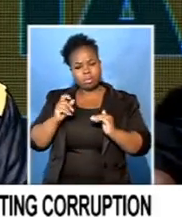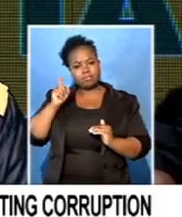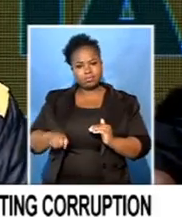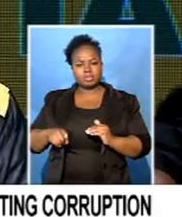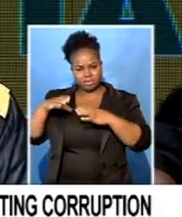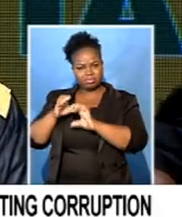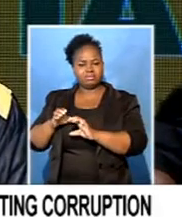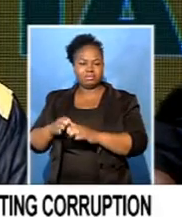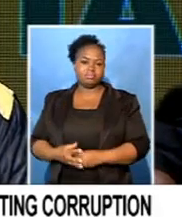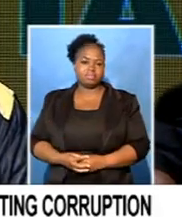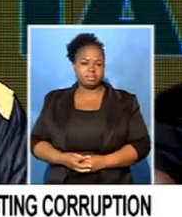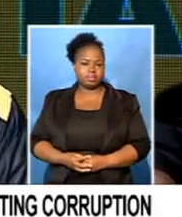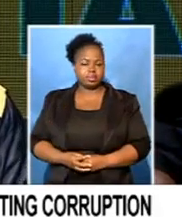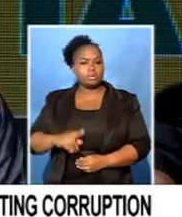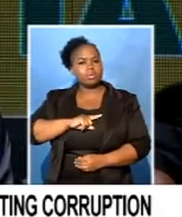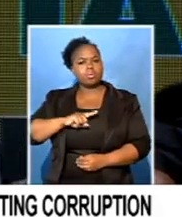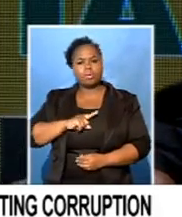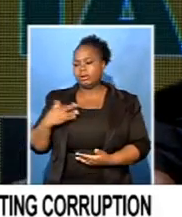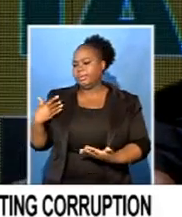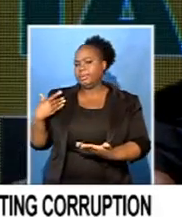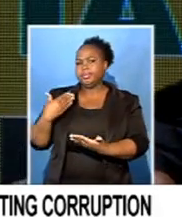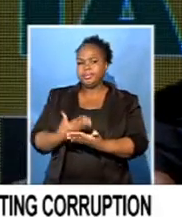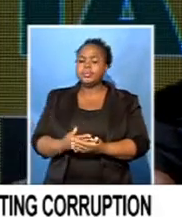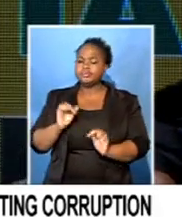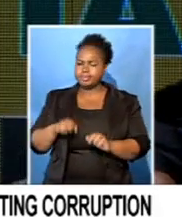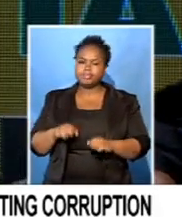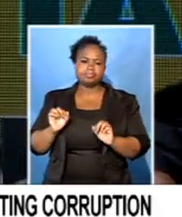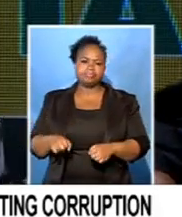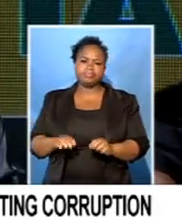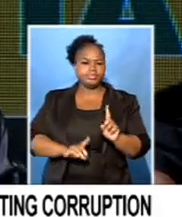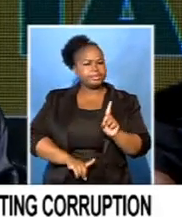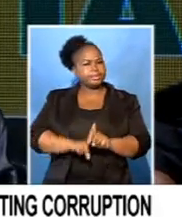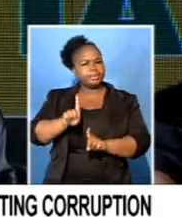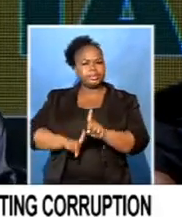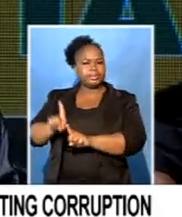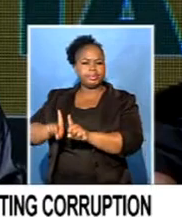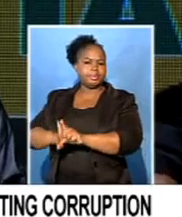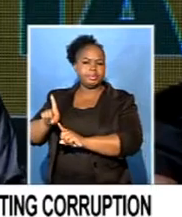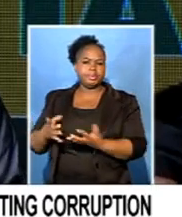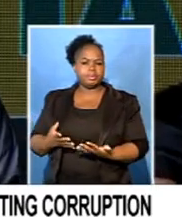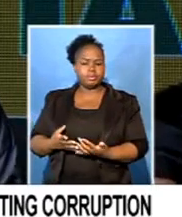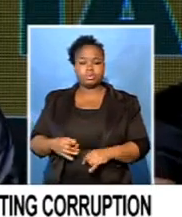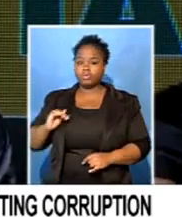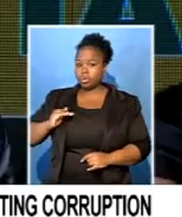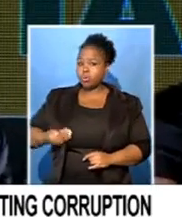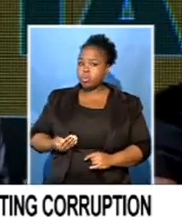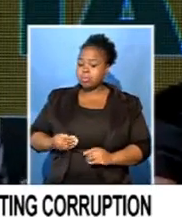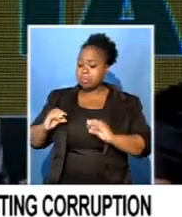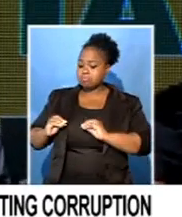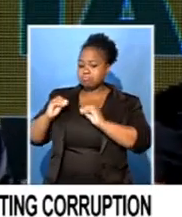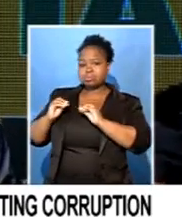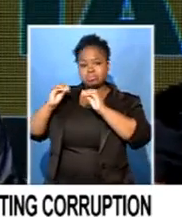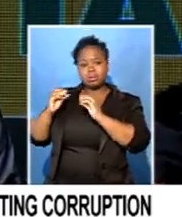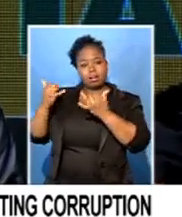A lot of progress has already been made in advancing the status of women, and